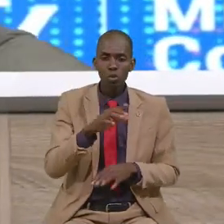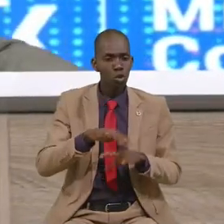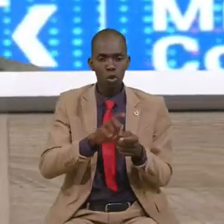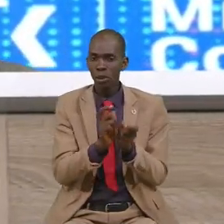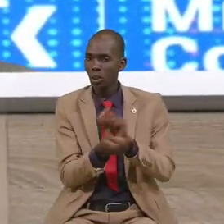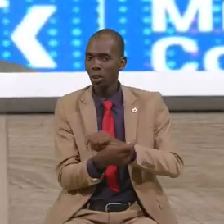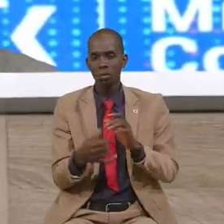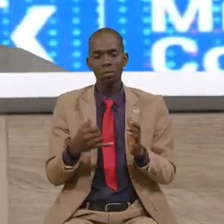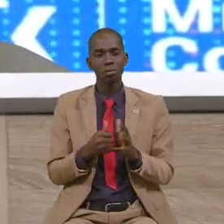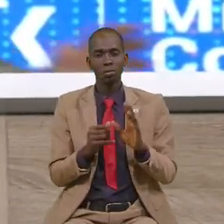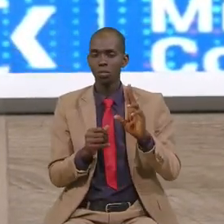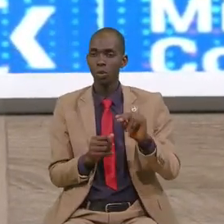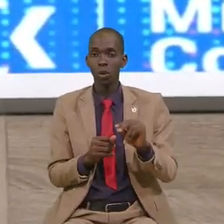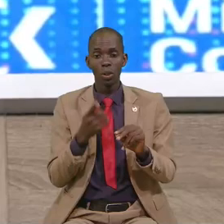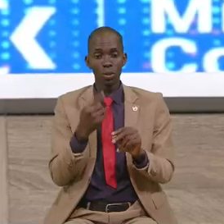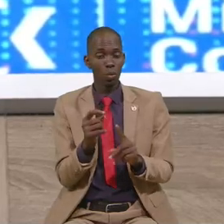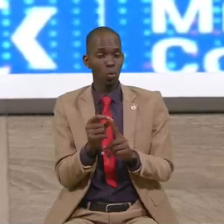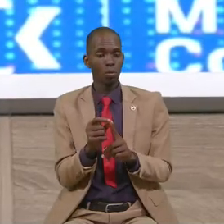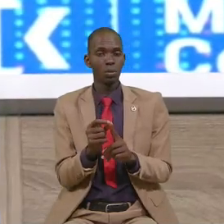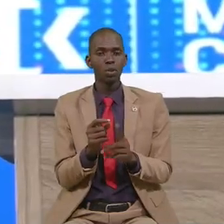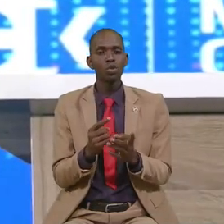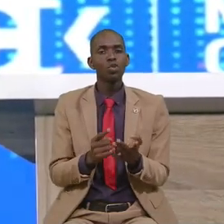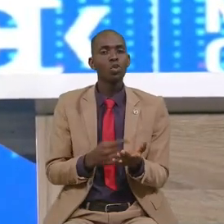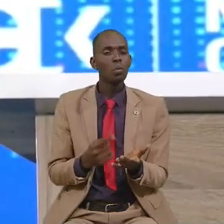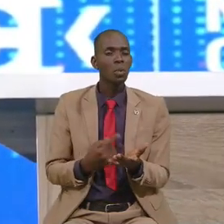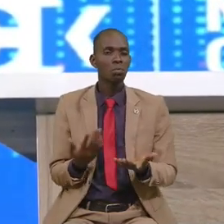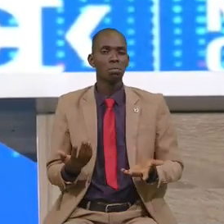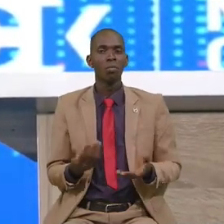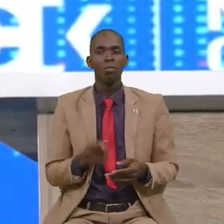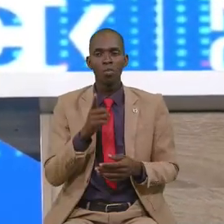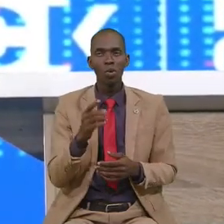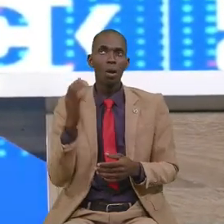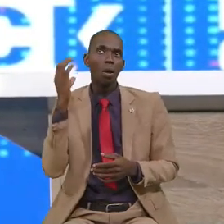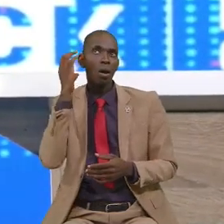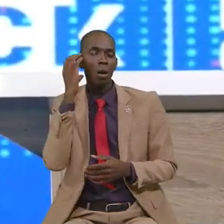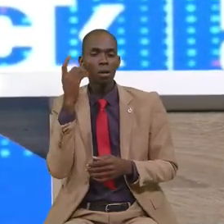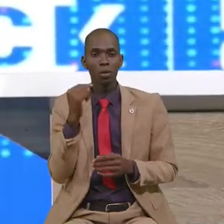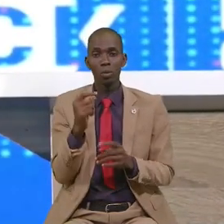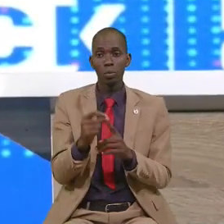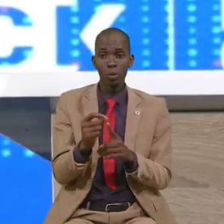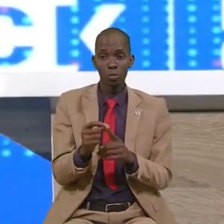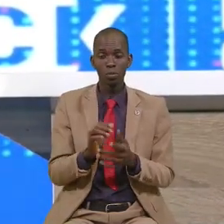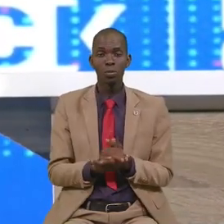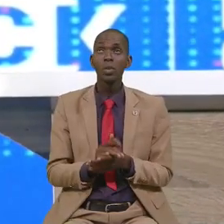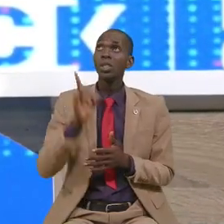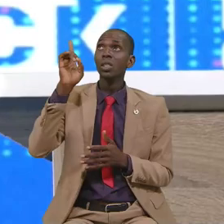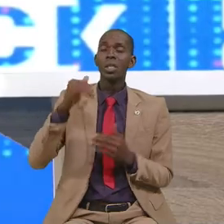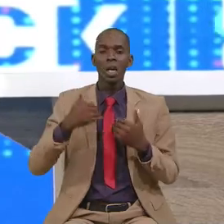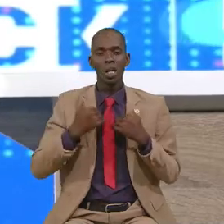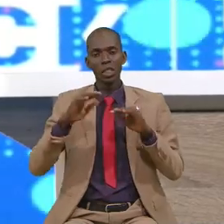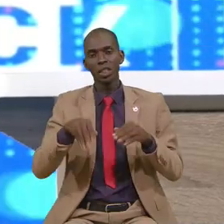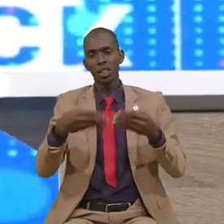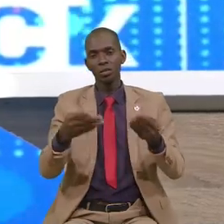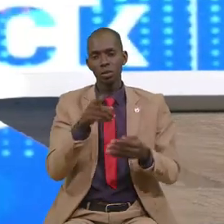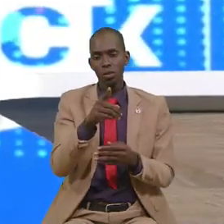message. You know, sometimes you have the message, He has given you the message.